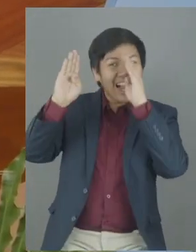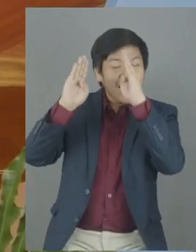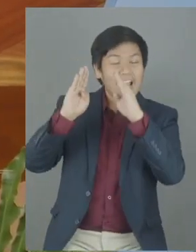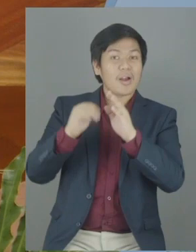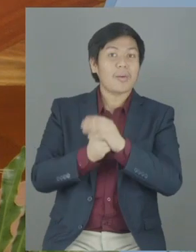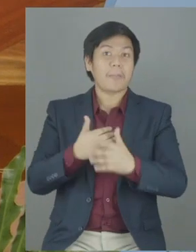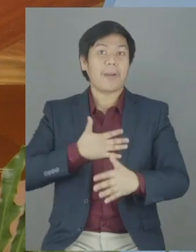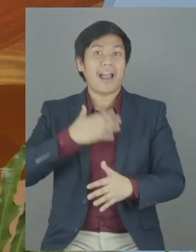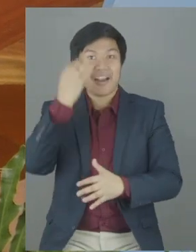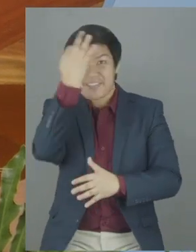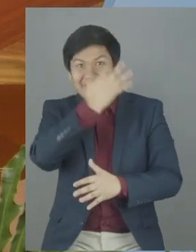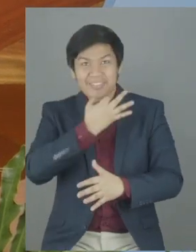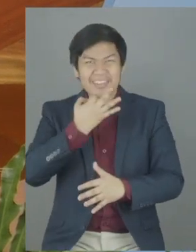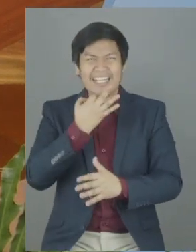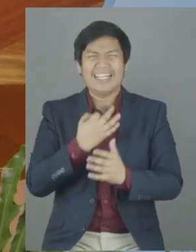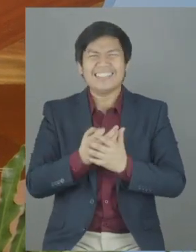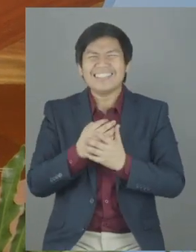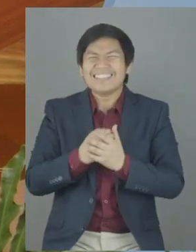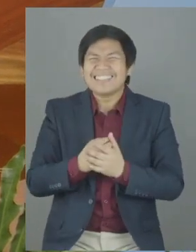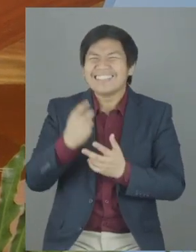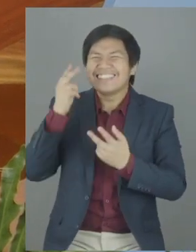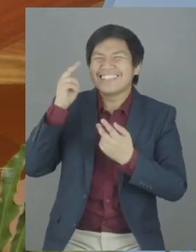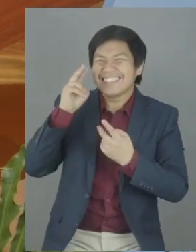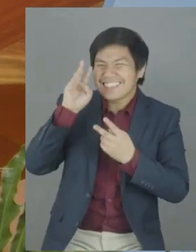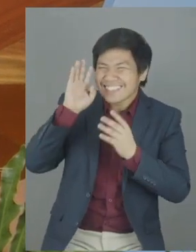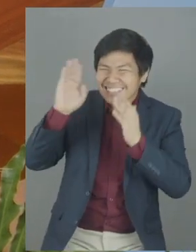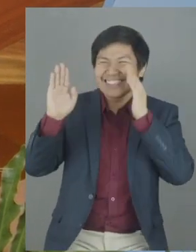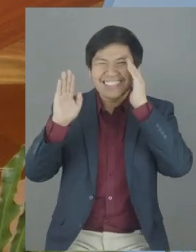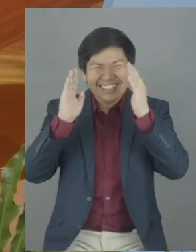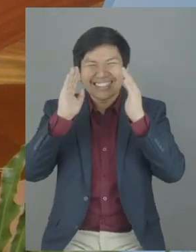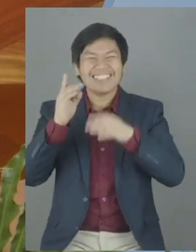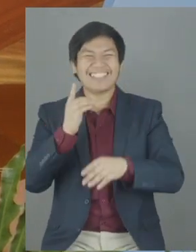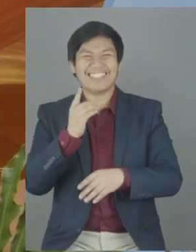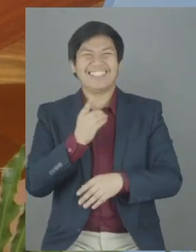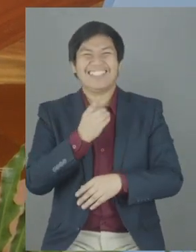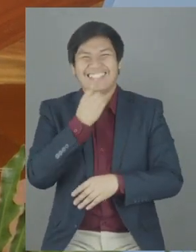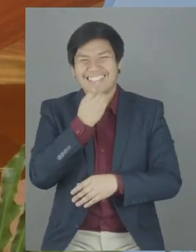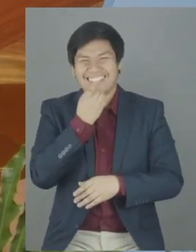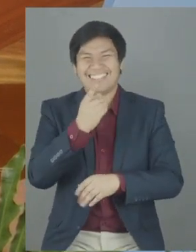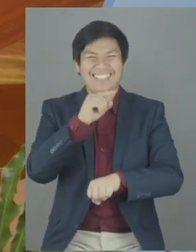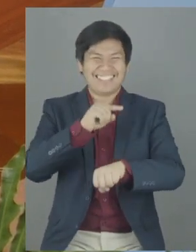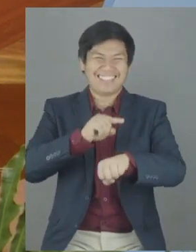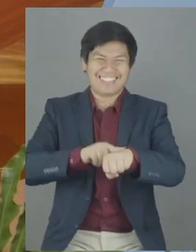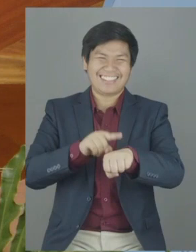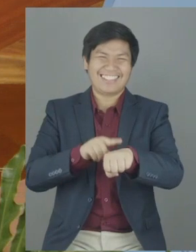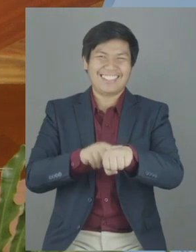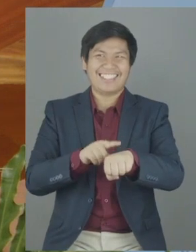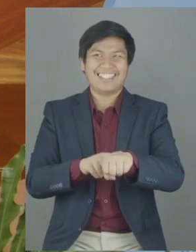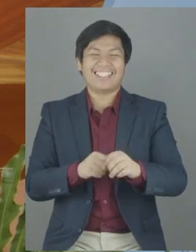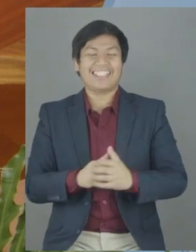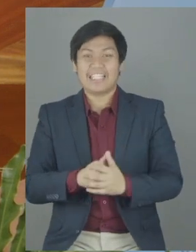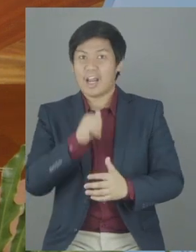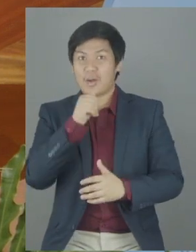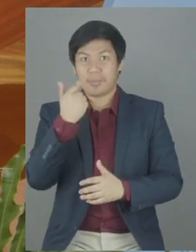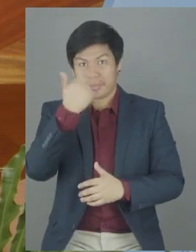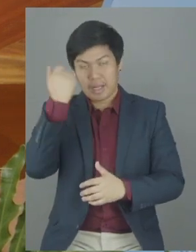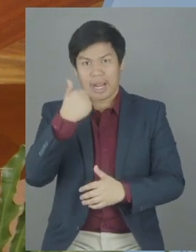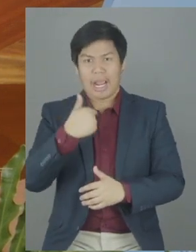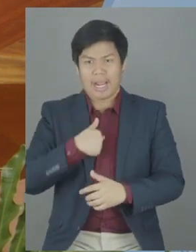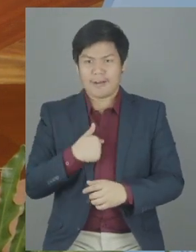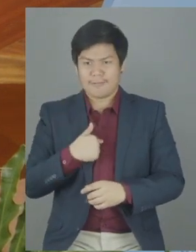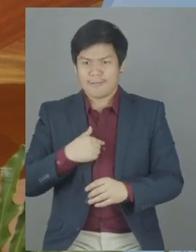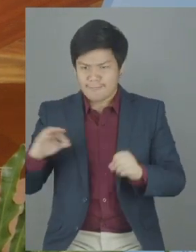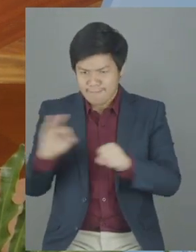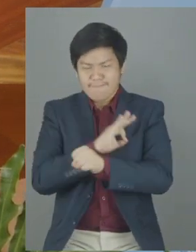my face is cramping every dinner time on a Sunday. And it's not because I'm forcing